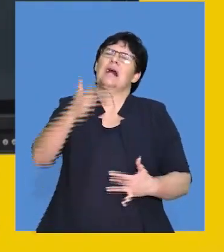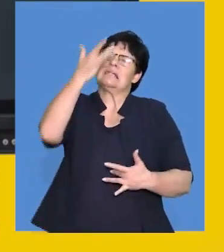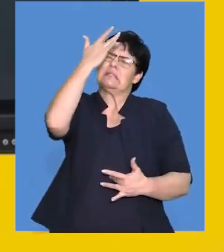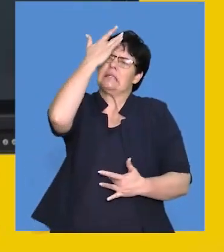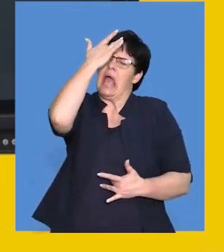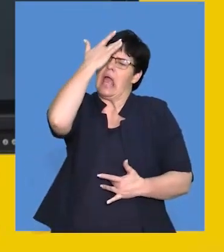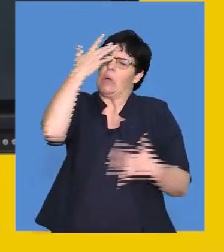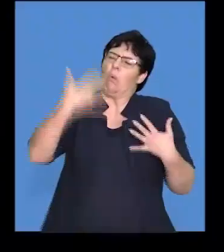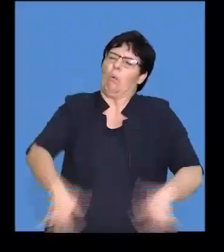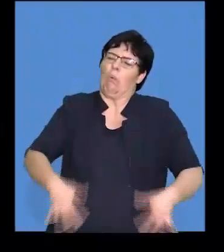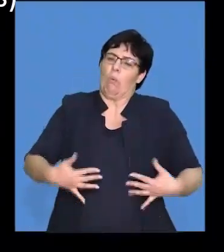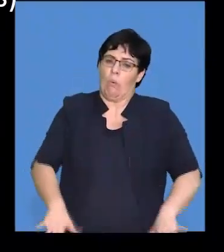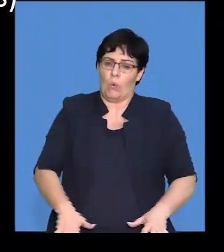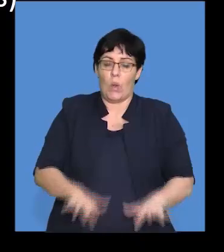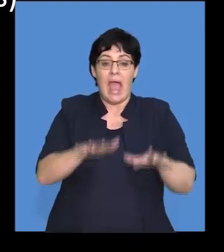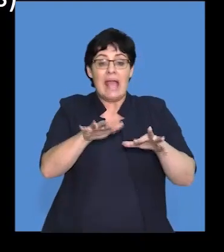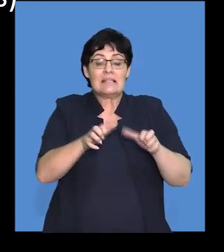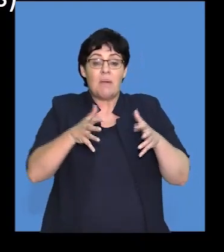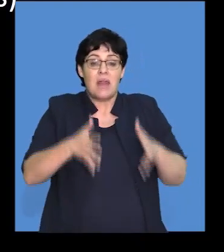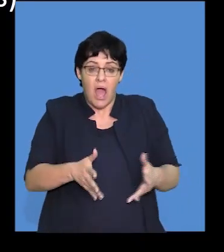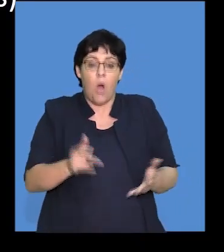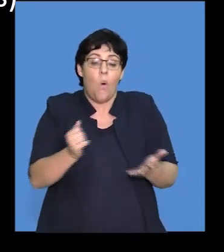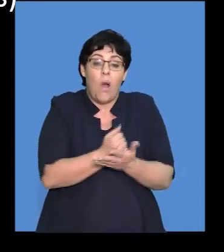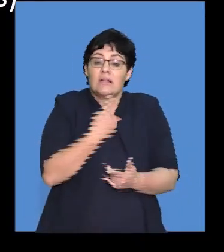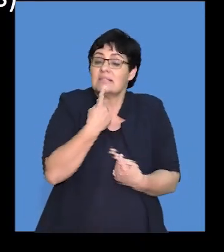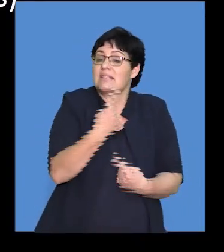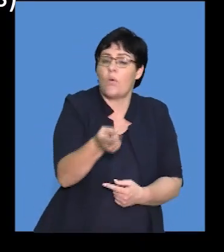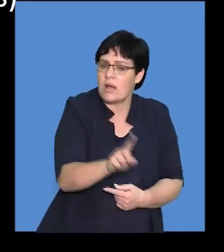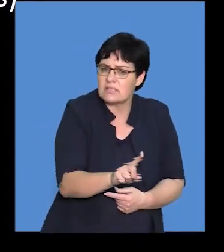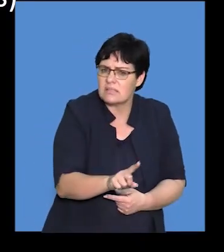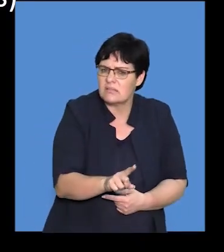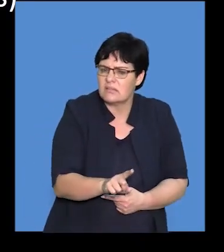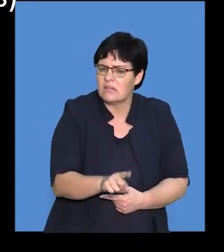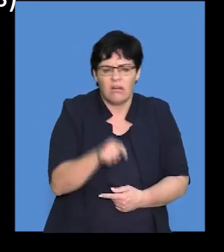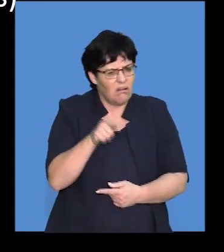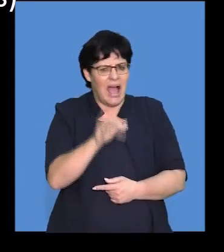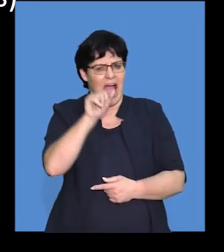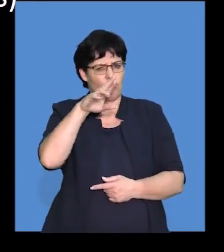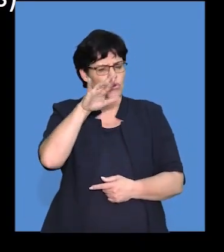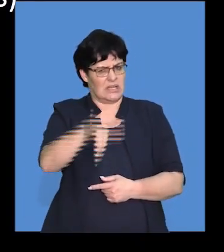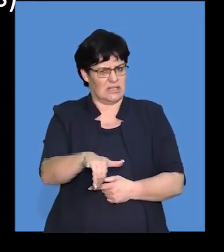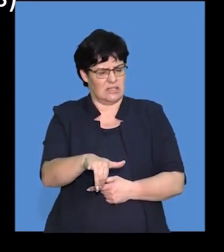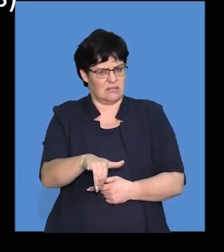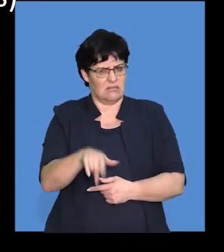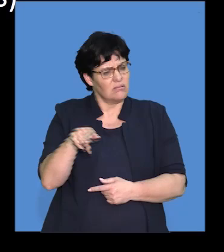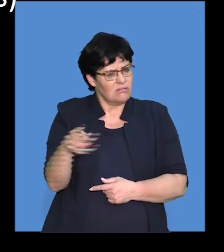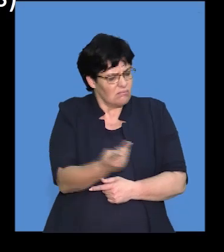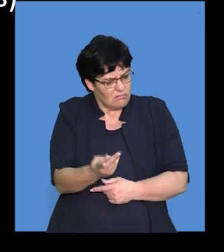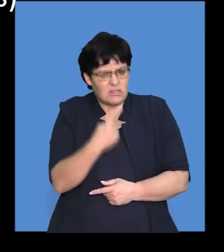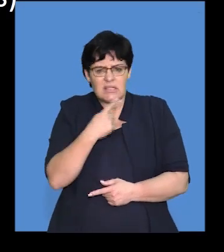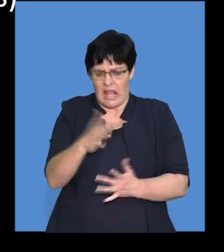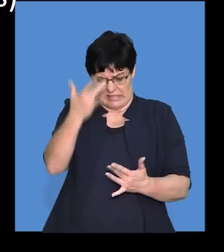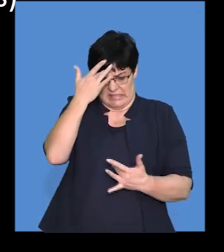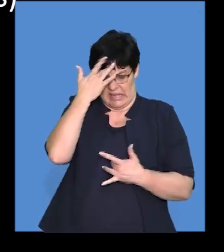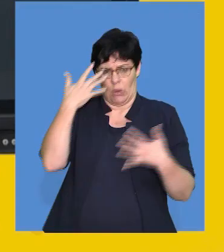what your examiner wants you to talk about is, what is the irony of them saying that she is